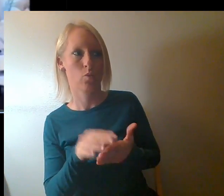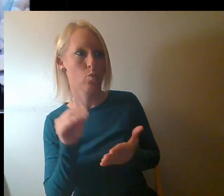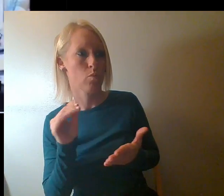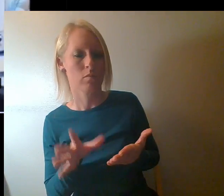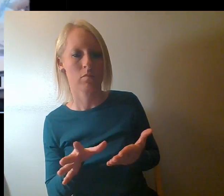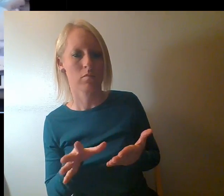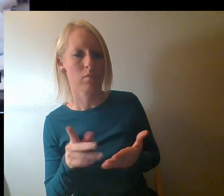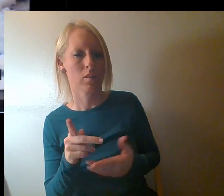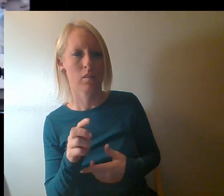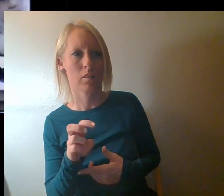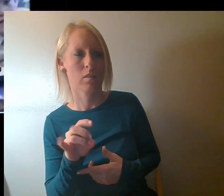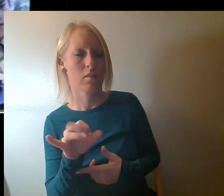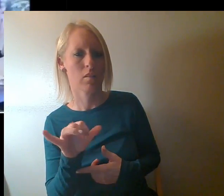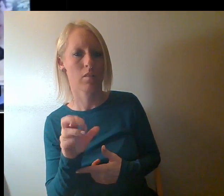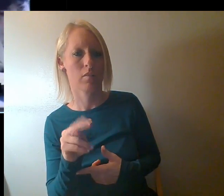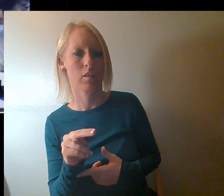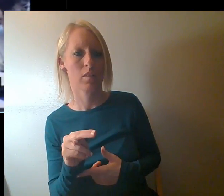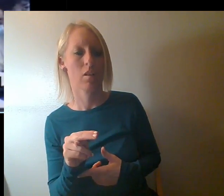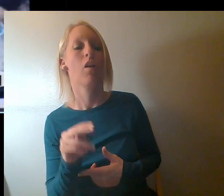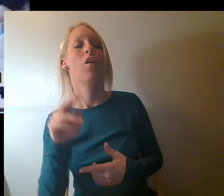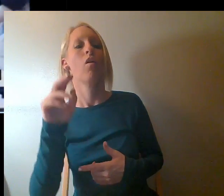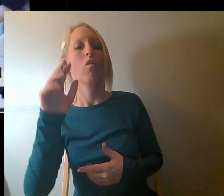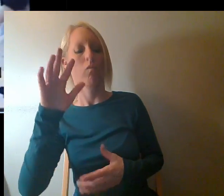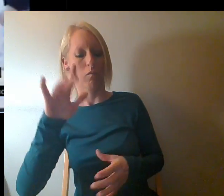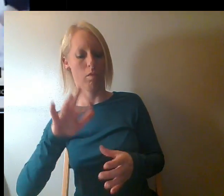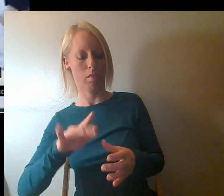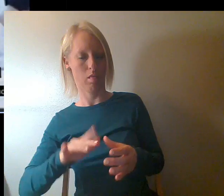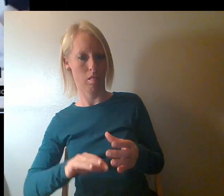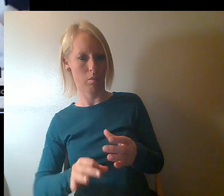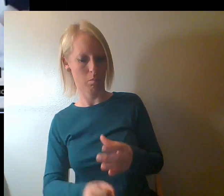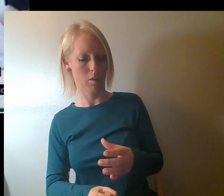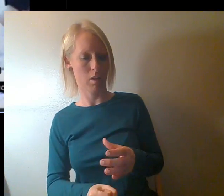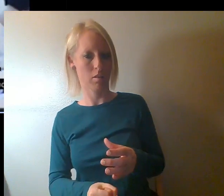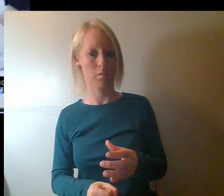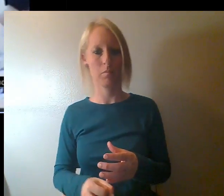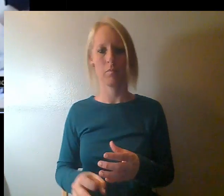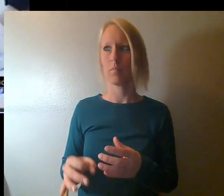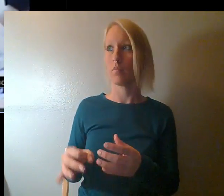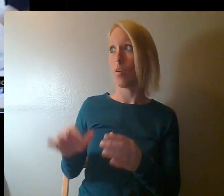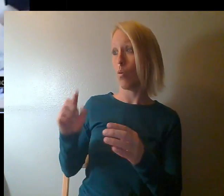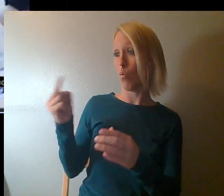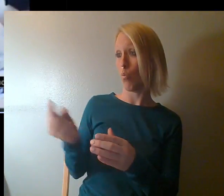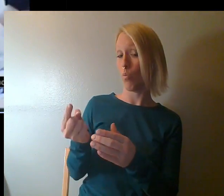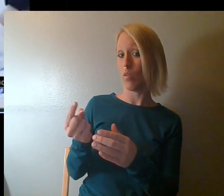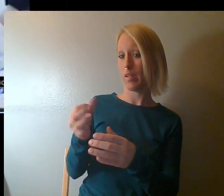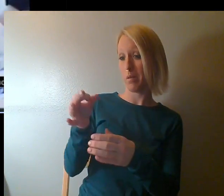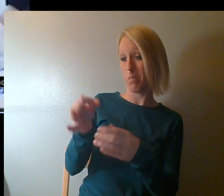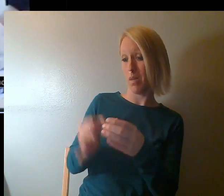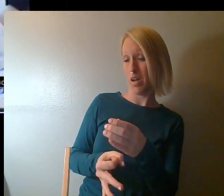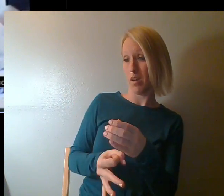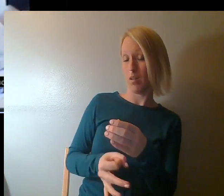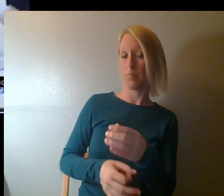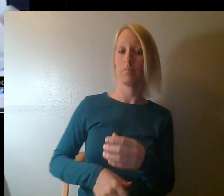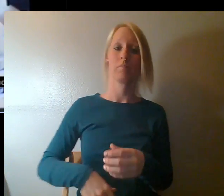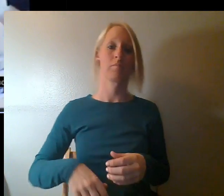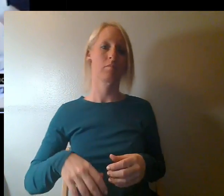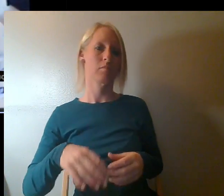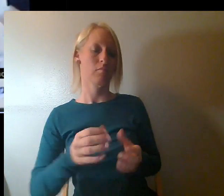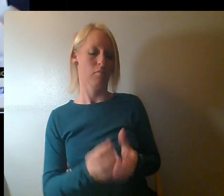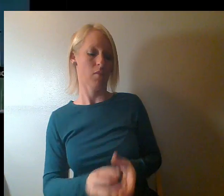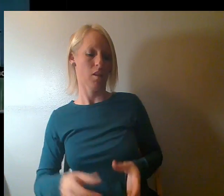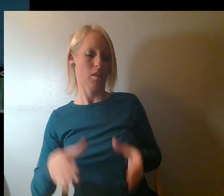bottom? What? Is it only floating to the bottom? Sides, too. To the side, it's expanding out to the corner. Okay. All